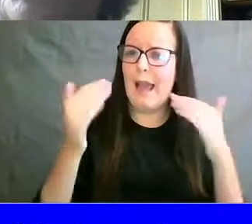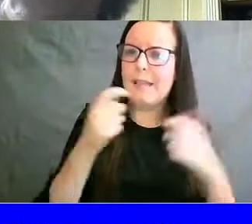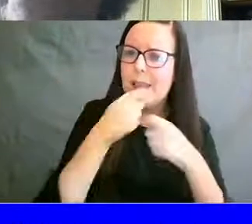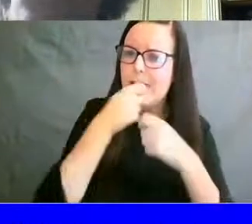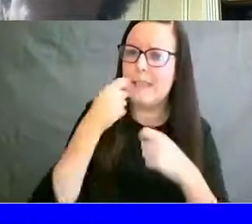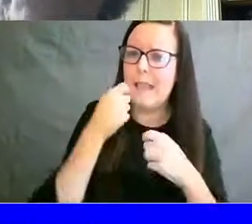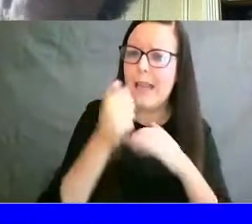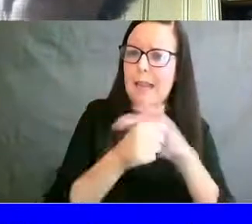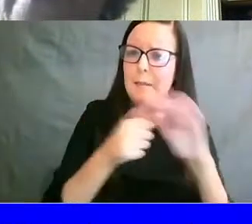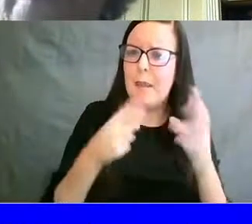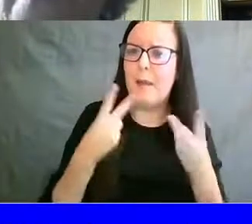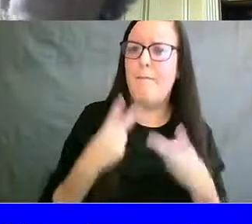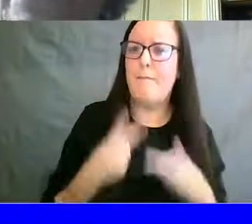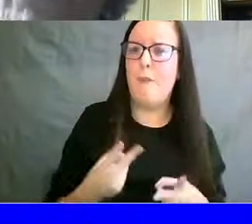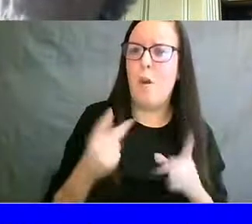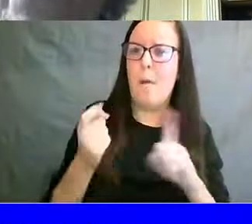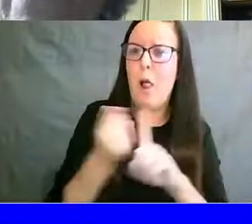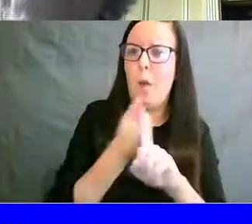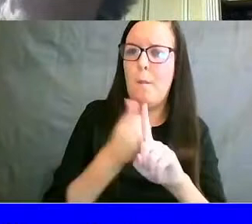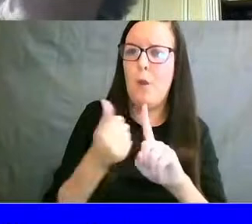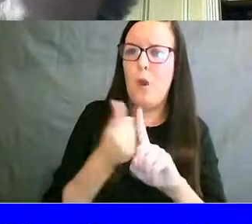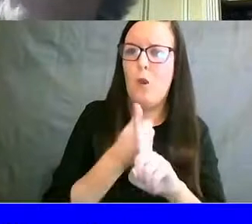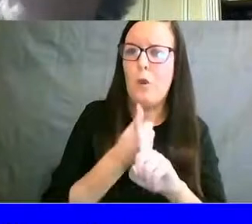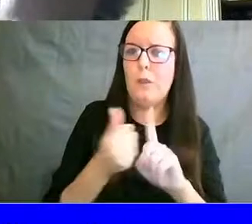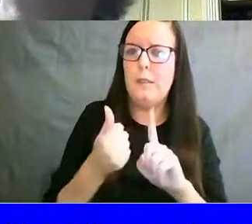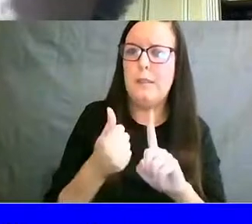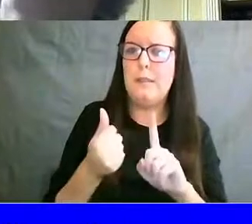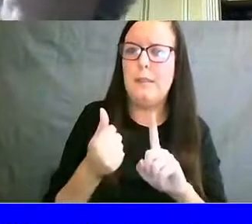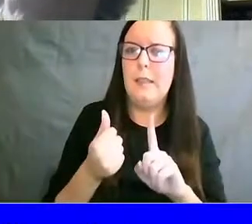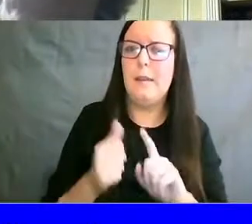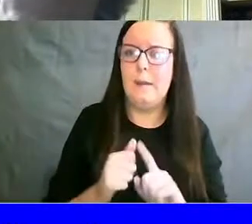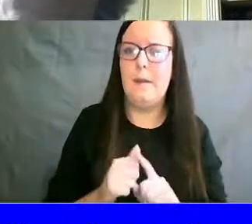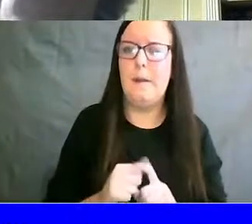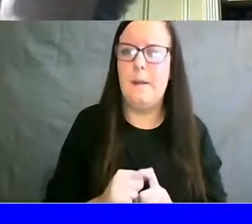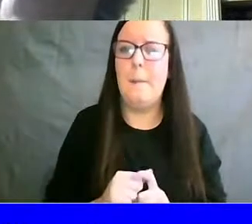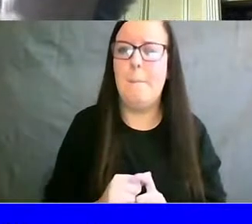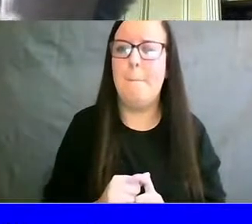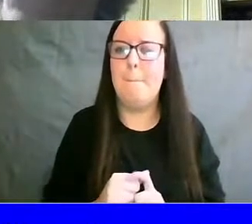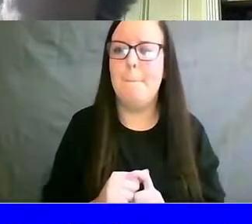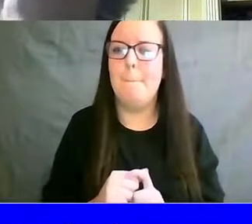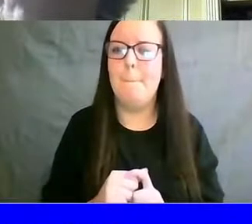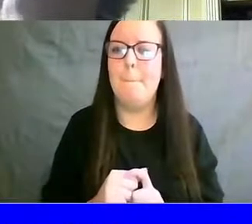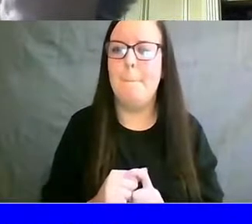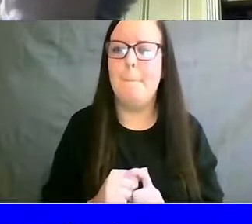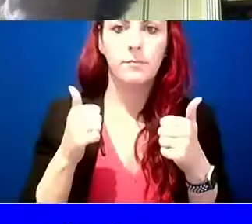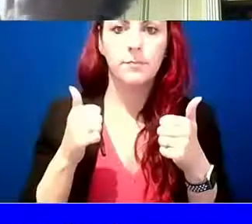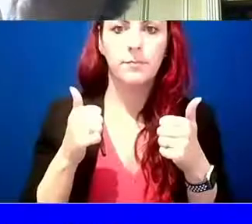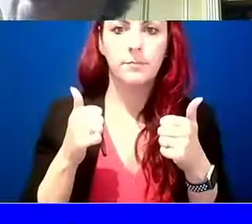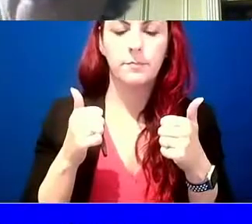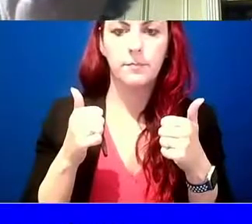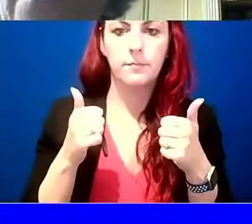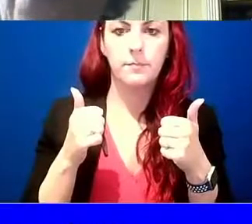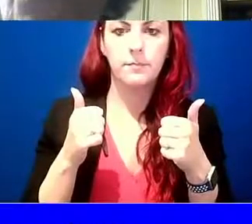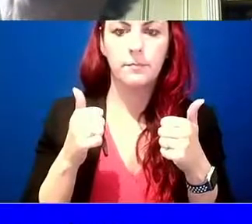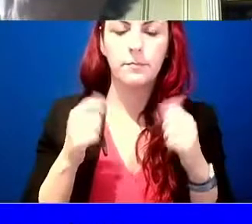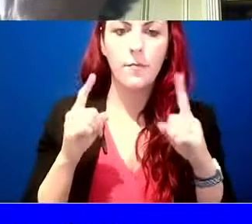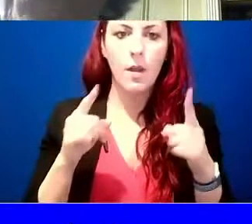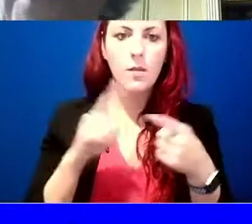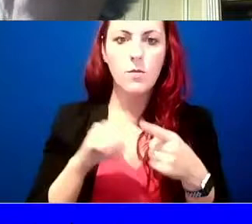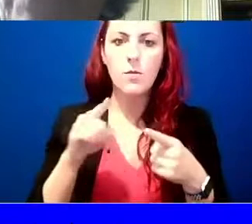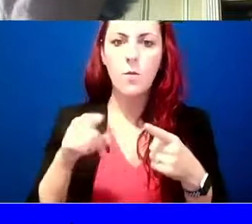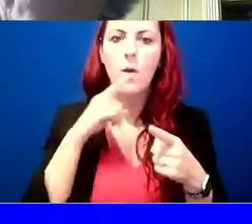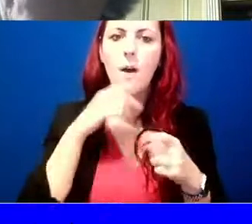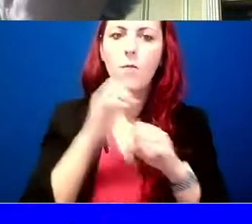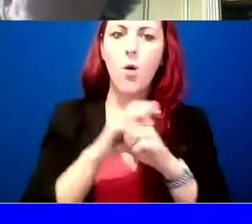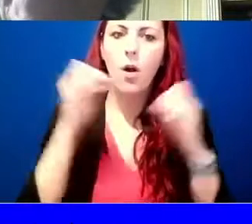somebody close to them. And emotional abuse is the most common type of abuse in relation to one in